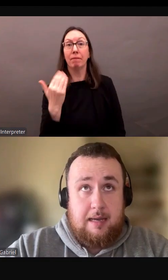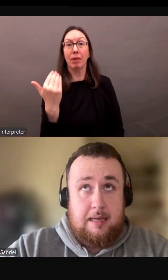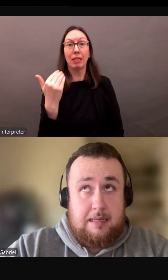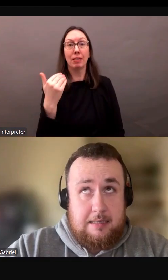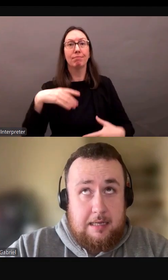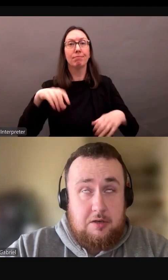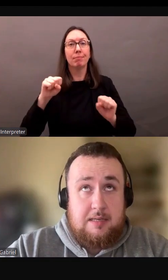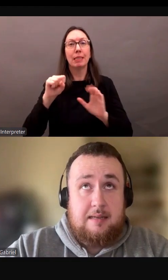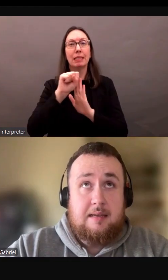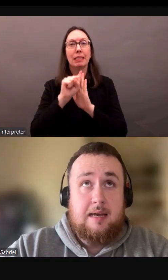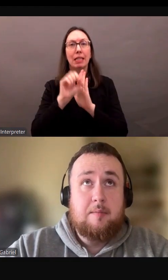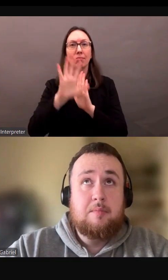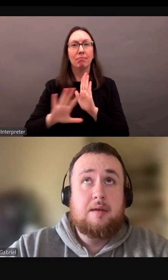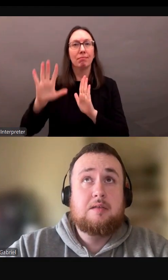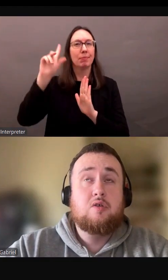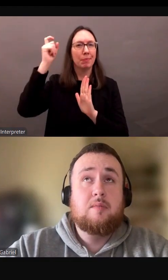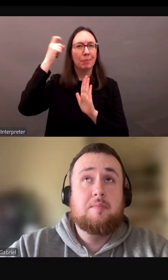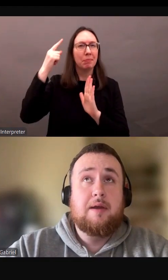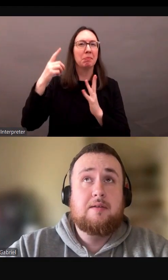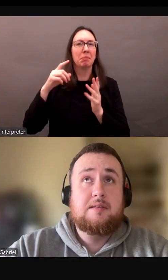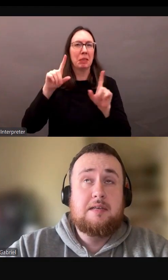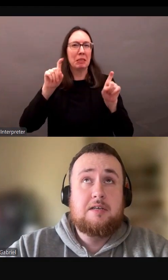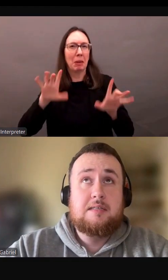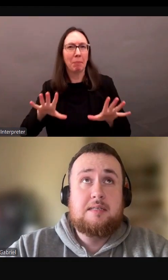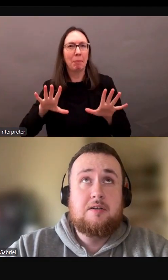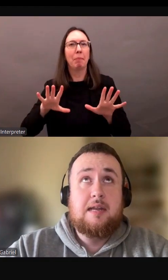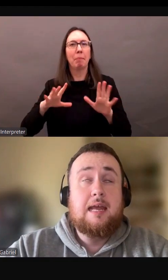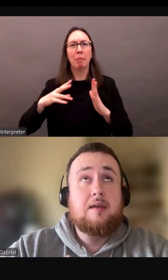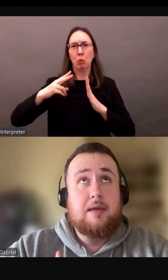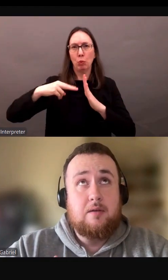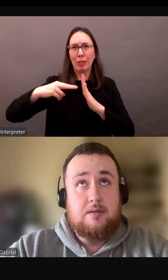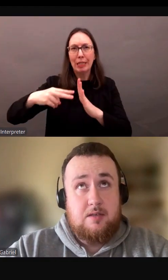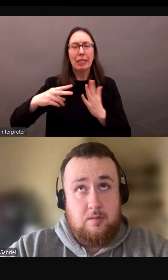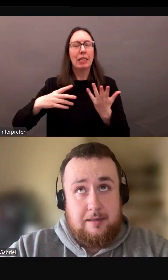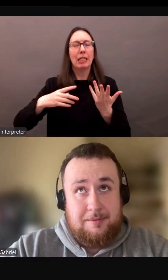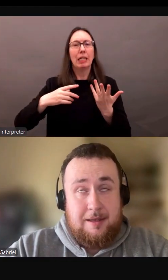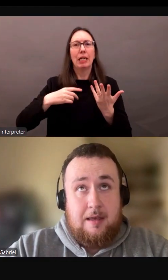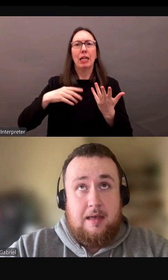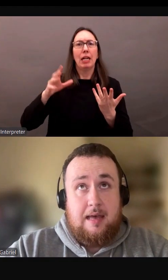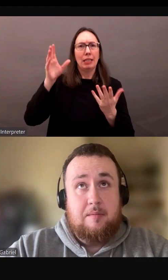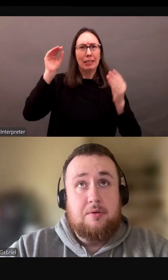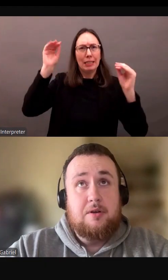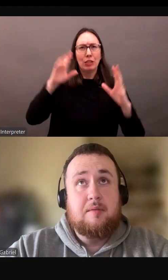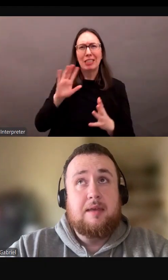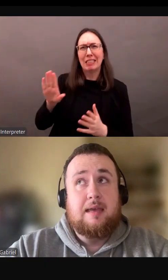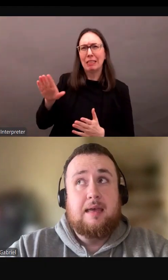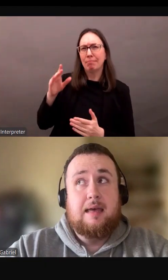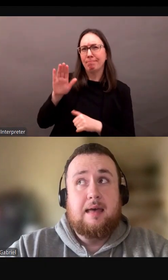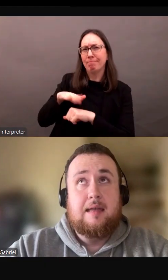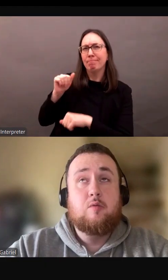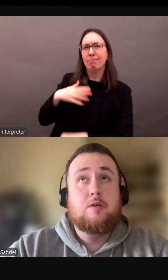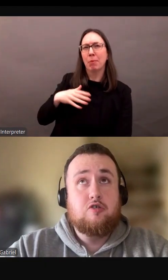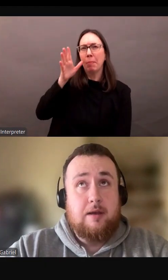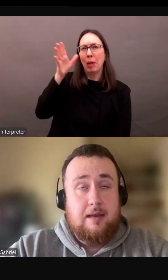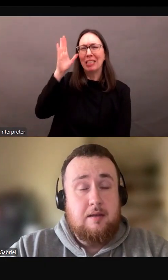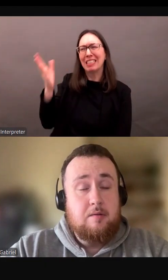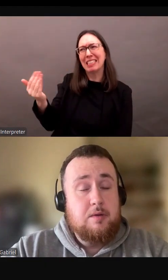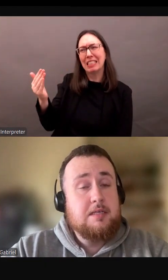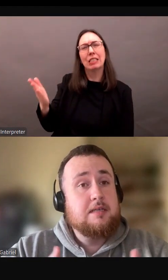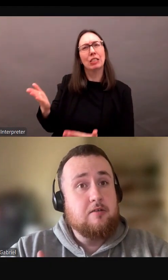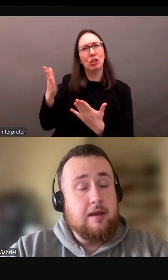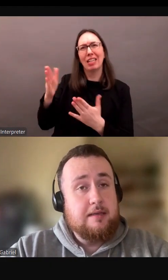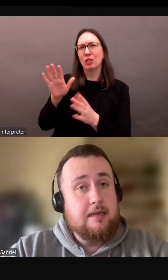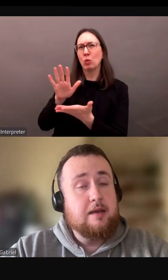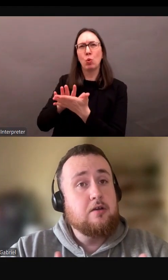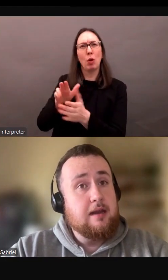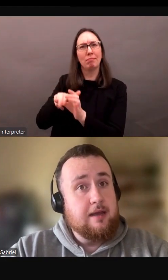my teachers at the time told my parents they should consider taking me out of school and putting me into a trade, which is